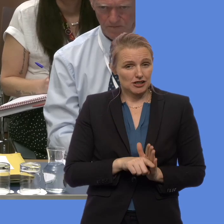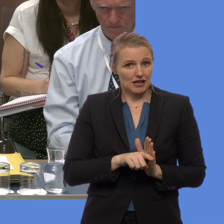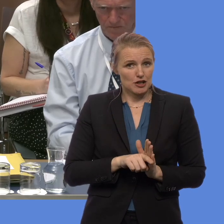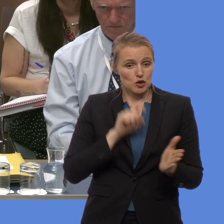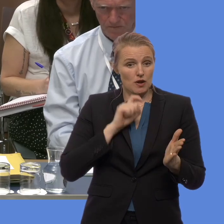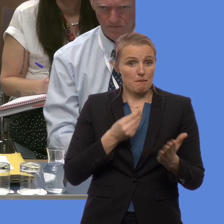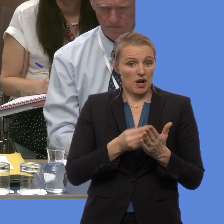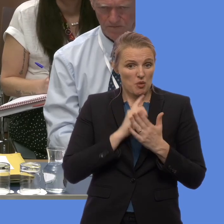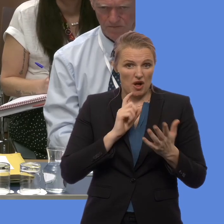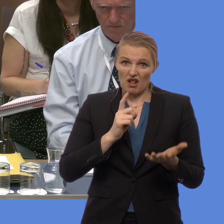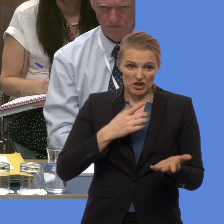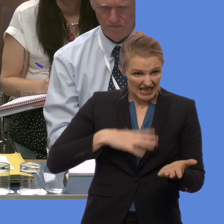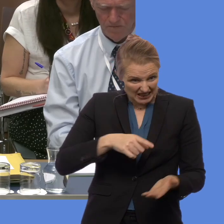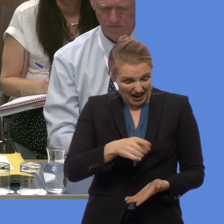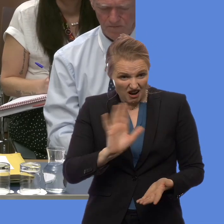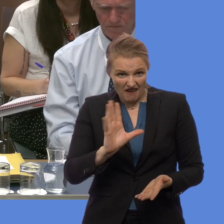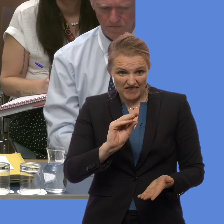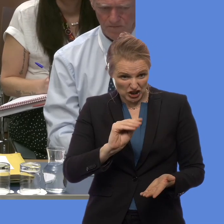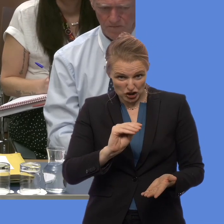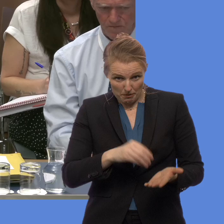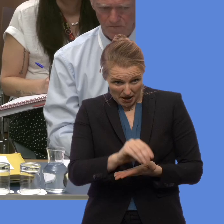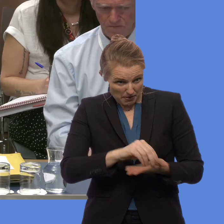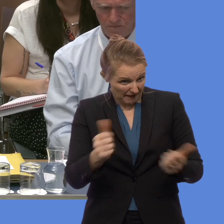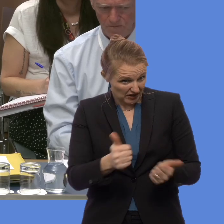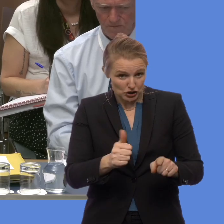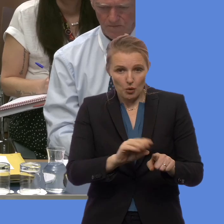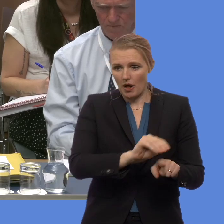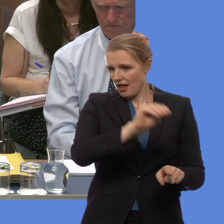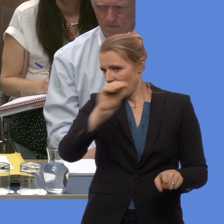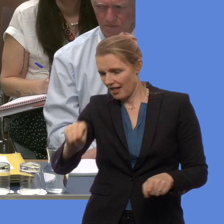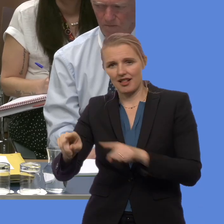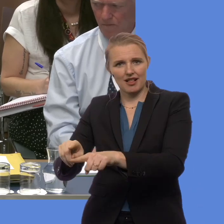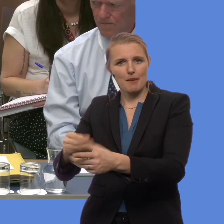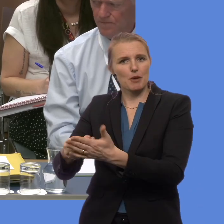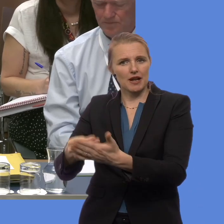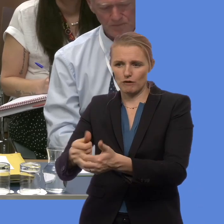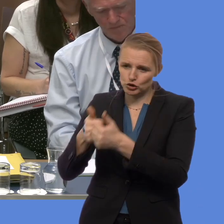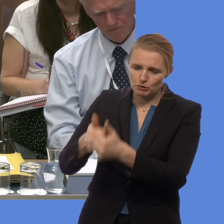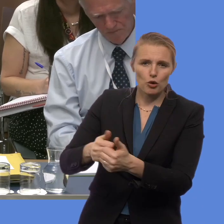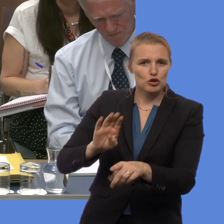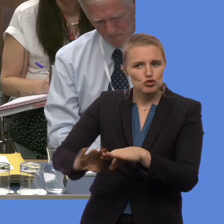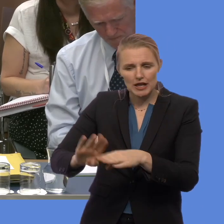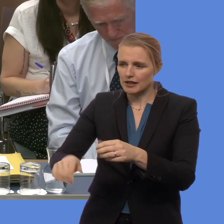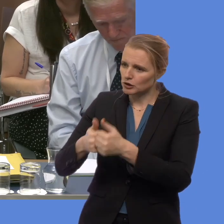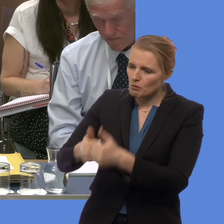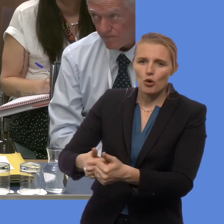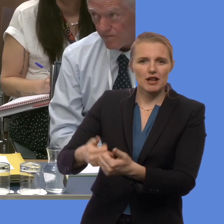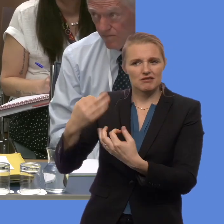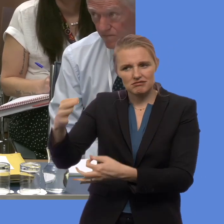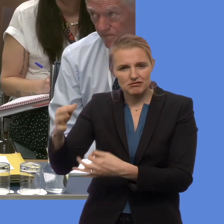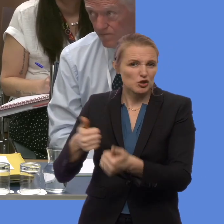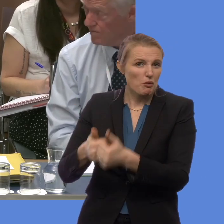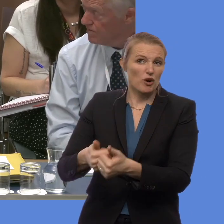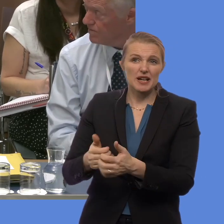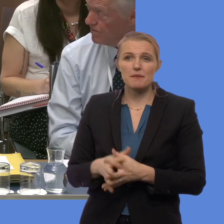consequential duties, if you like, alongside continuing to support the deaf community, support the training and accreditation pieces. And